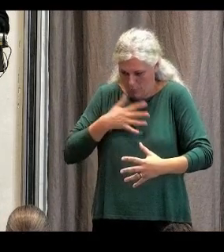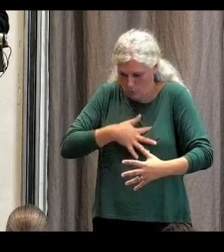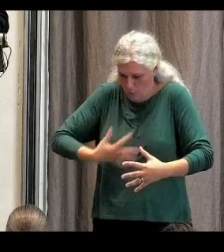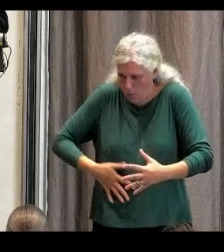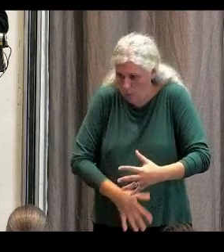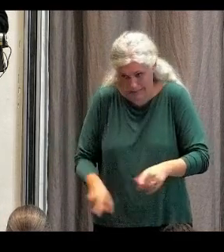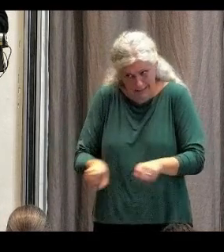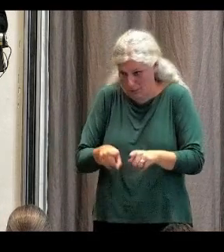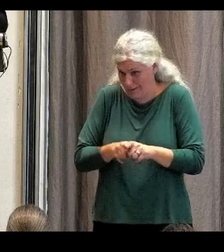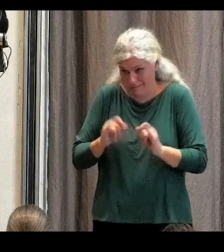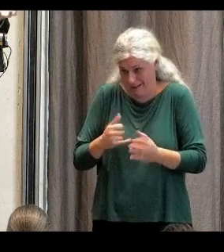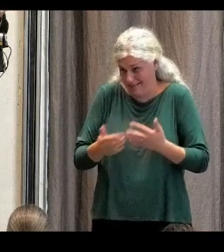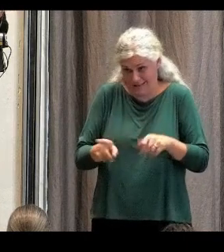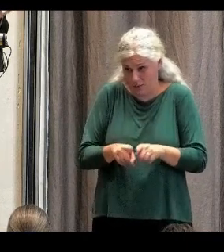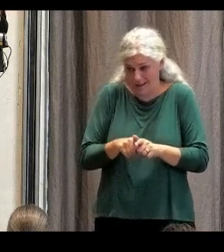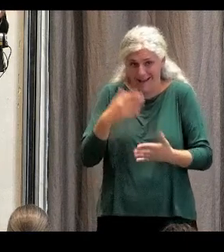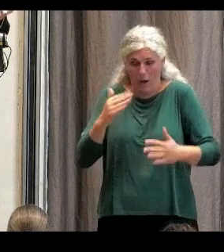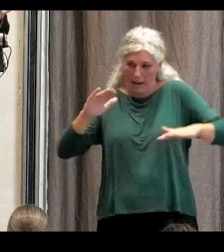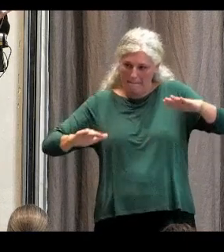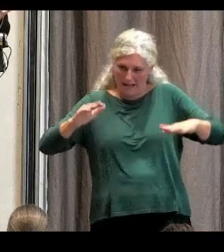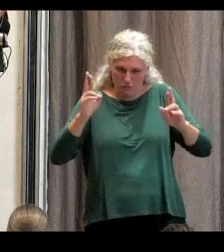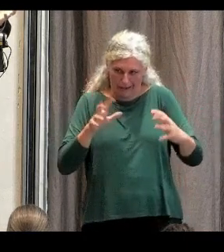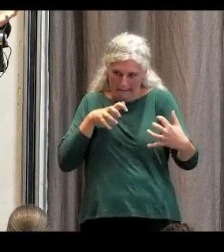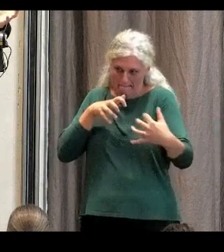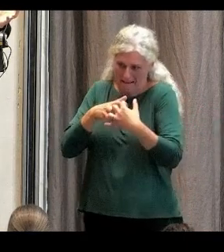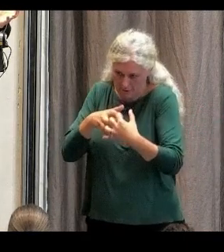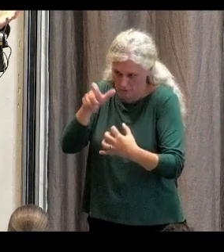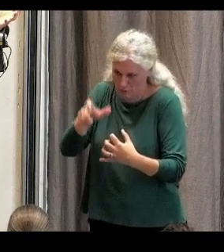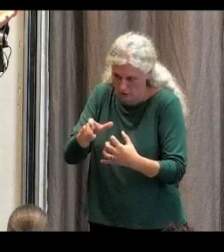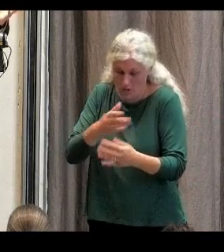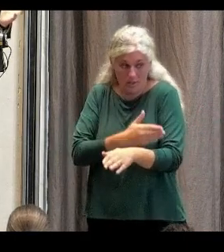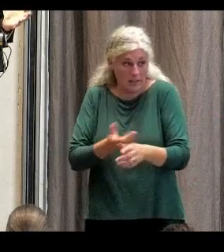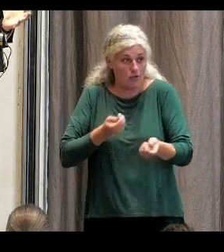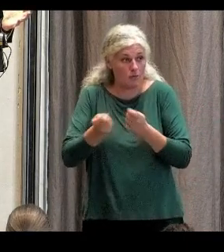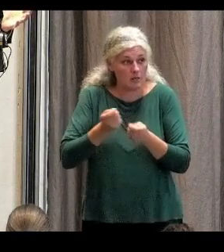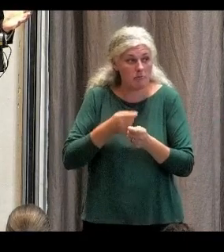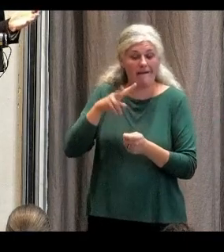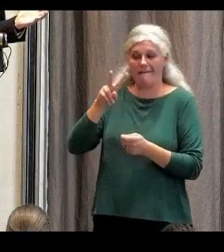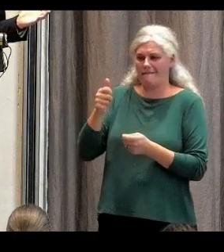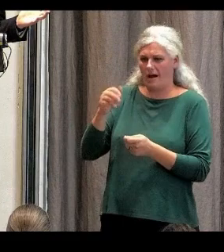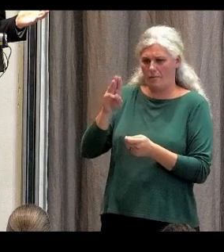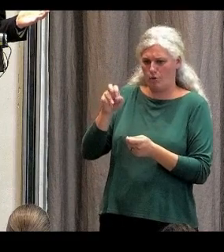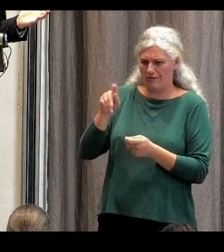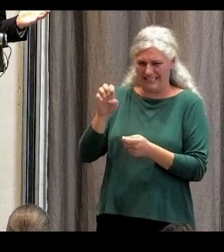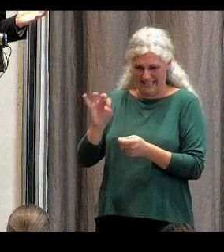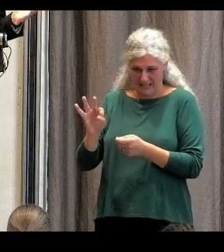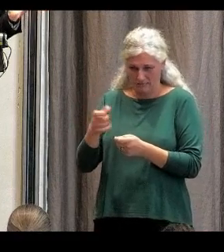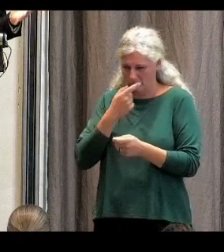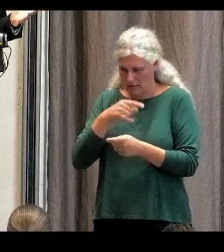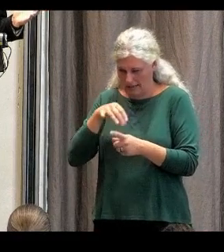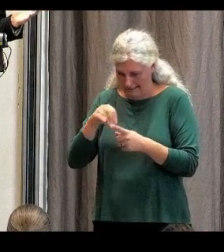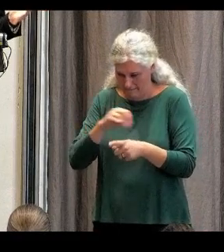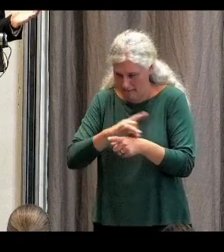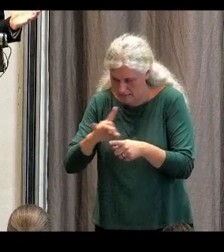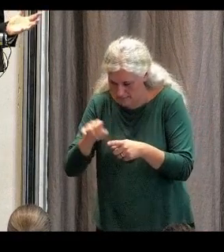also a bad thing. And how do we get that right? When we're starting treatment with valproate, it's often in young women that aren't planning a pregnancy. They'd much